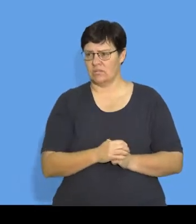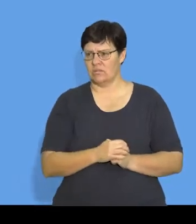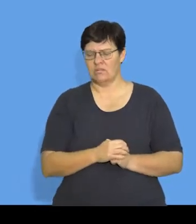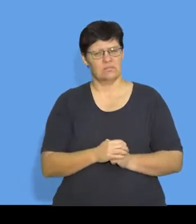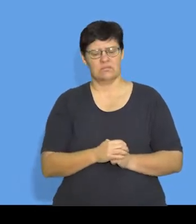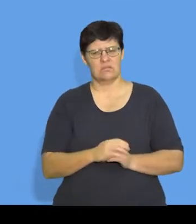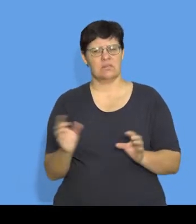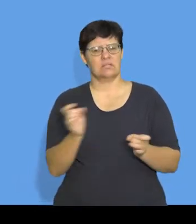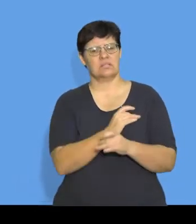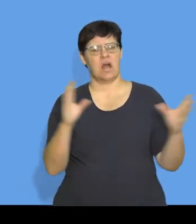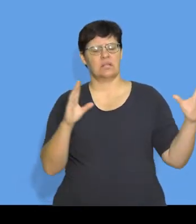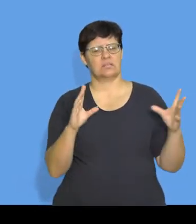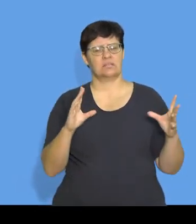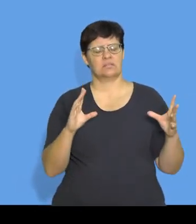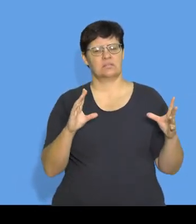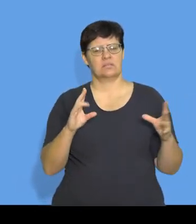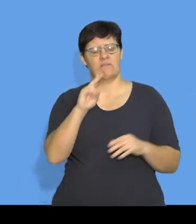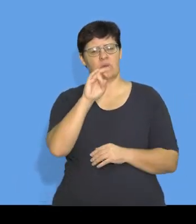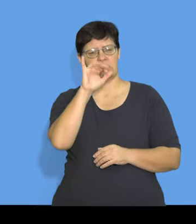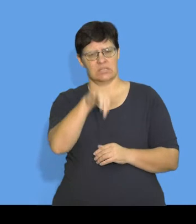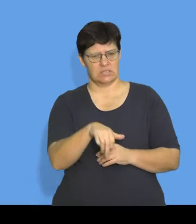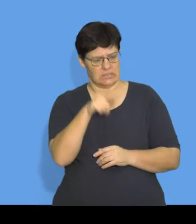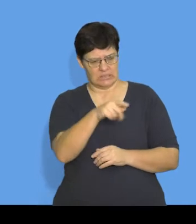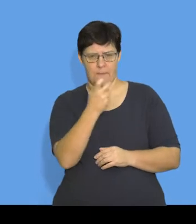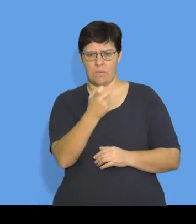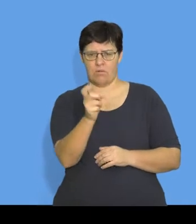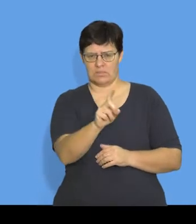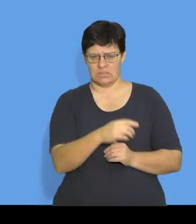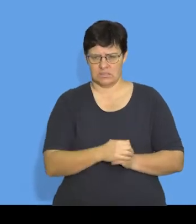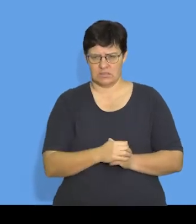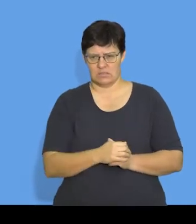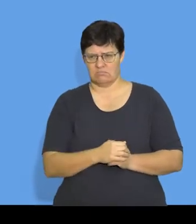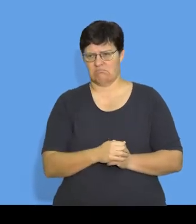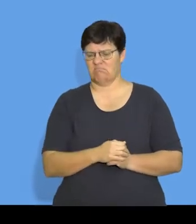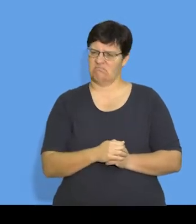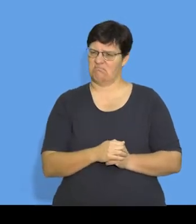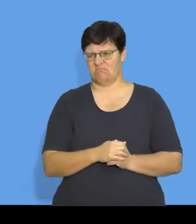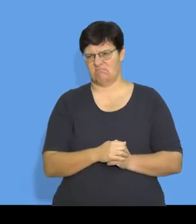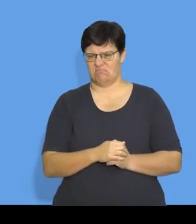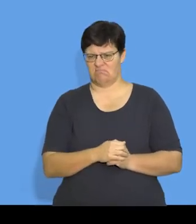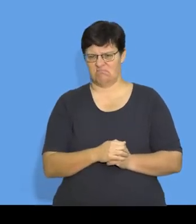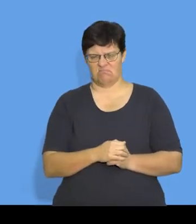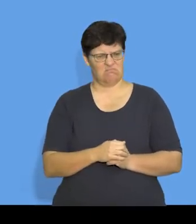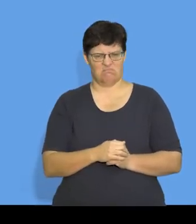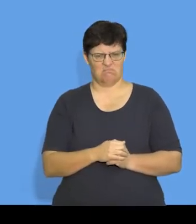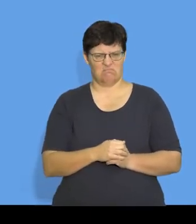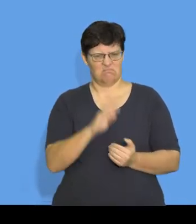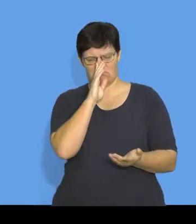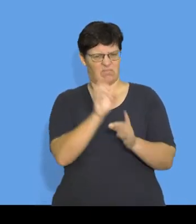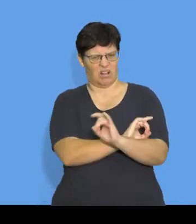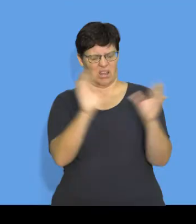the initial velocity of the ball? Well, that's fairly